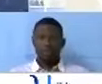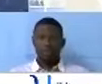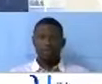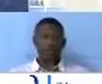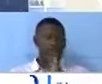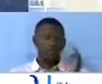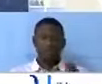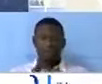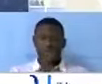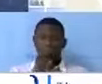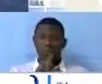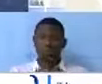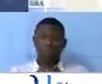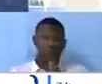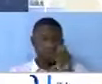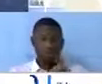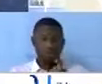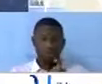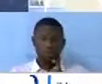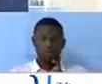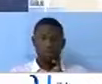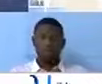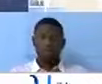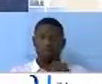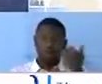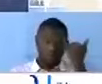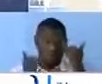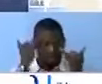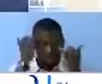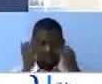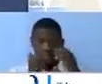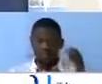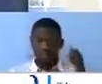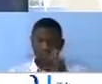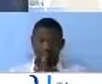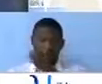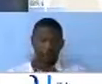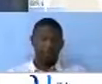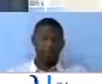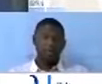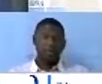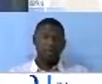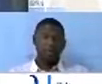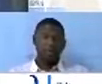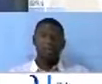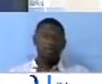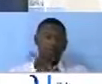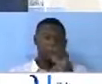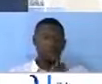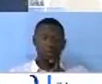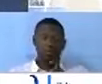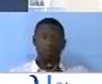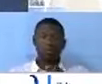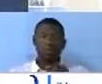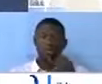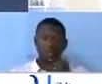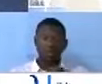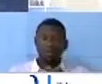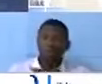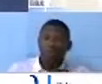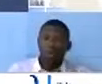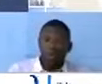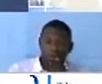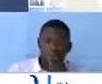very important question in spite of the ideas it may evoke. The question is, why would you say he's not